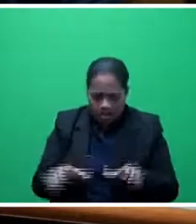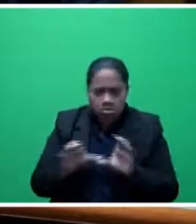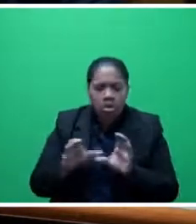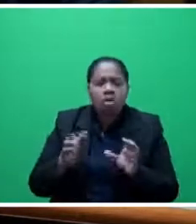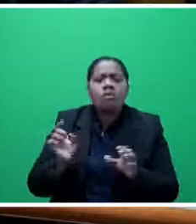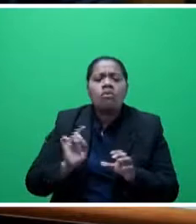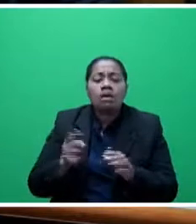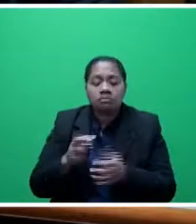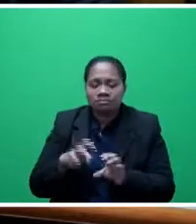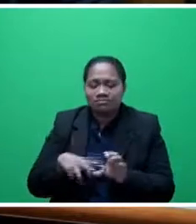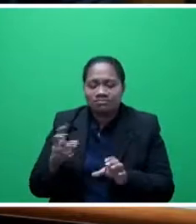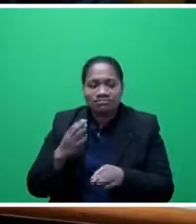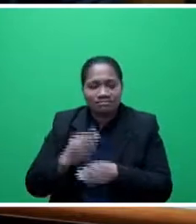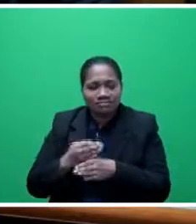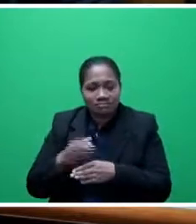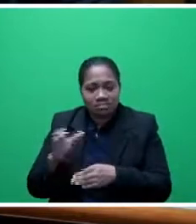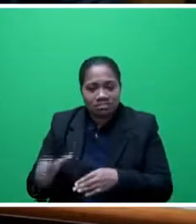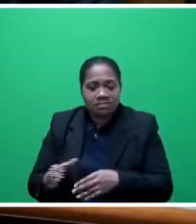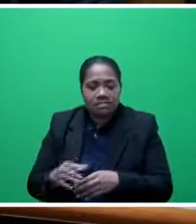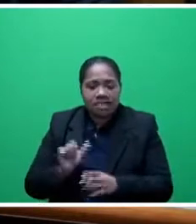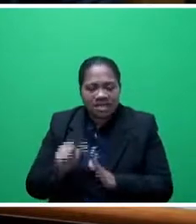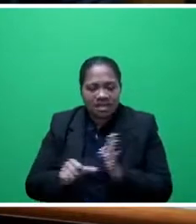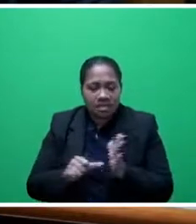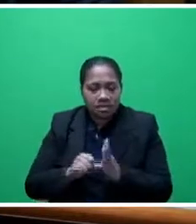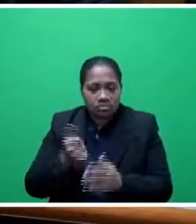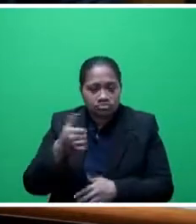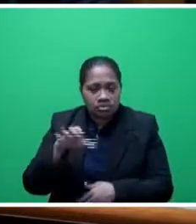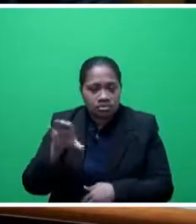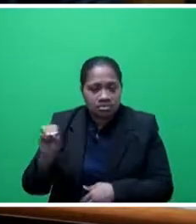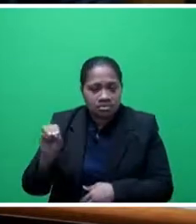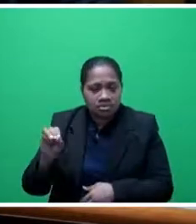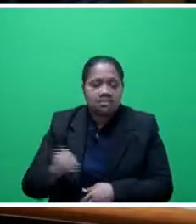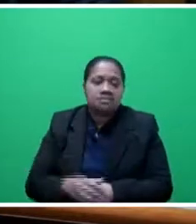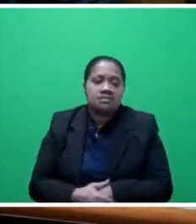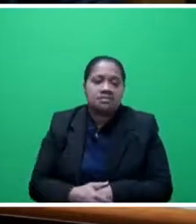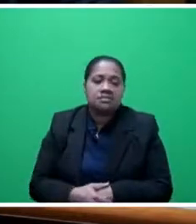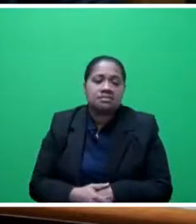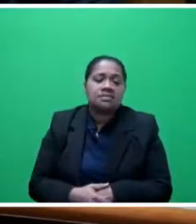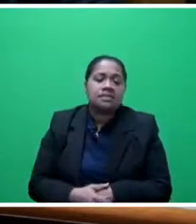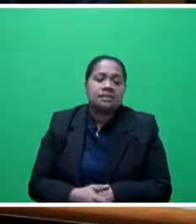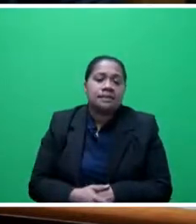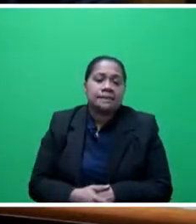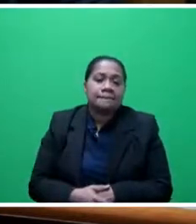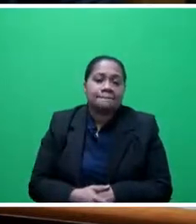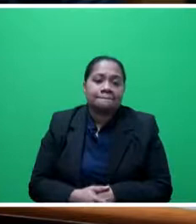workers at 60 years of age. So